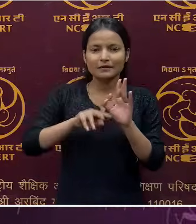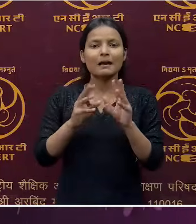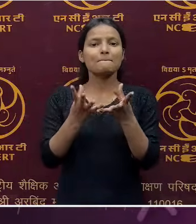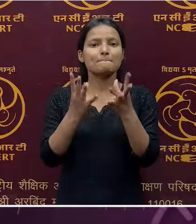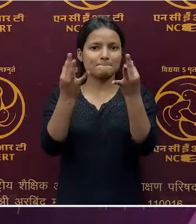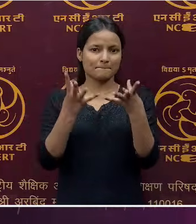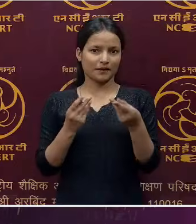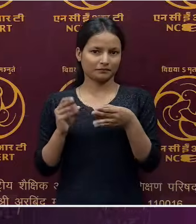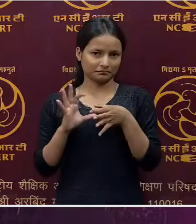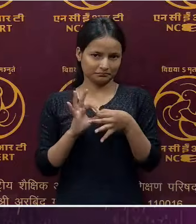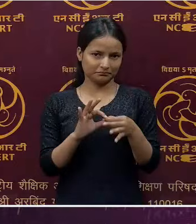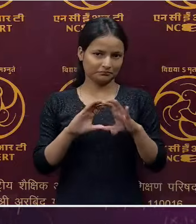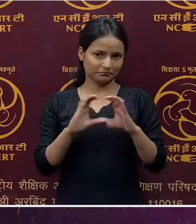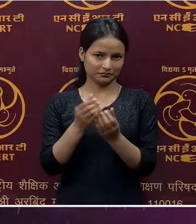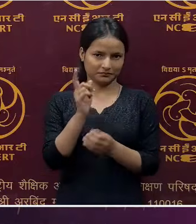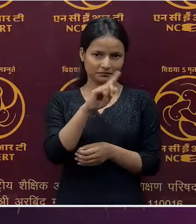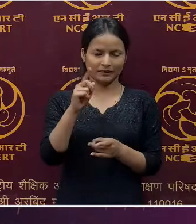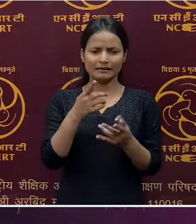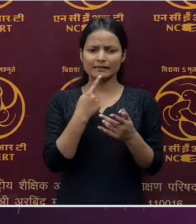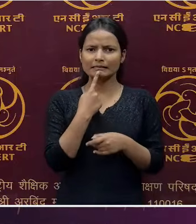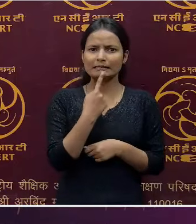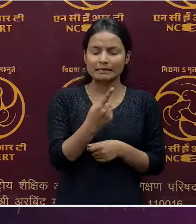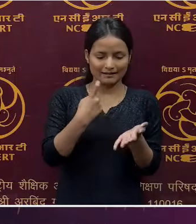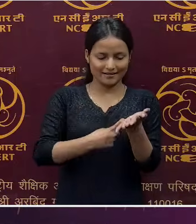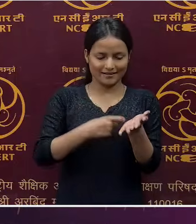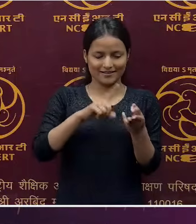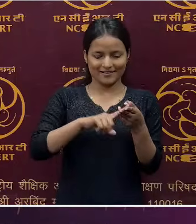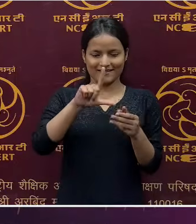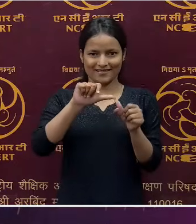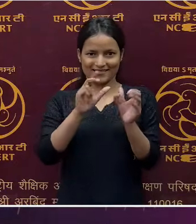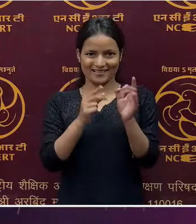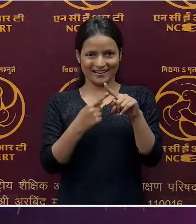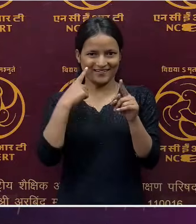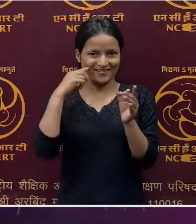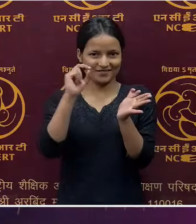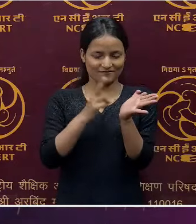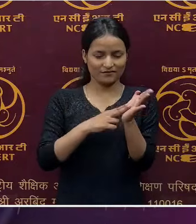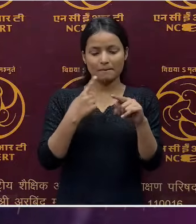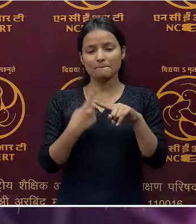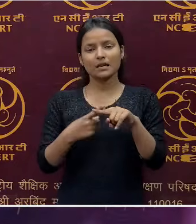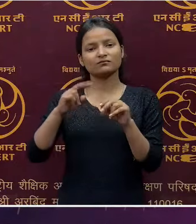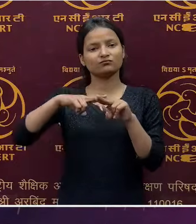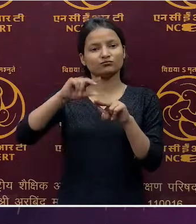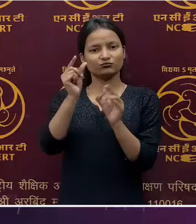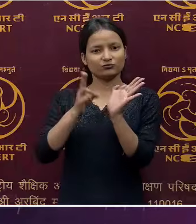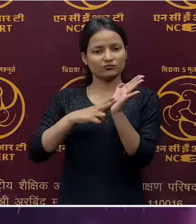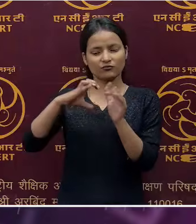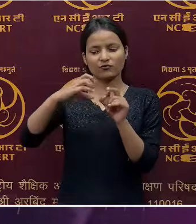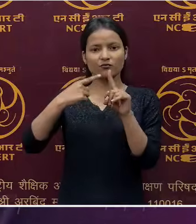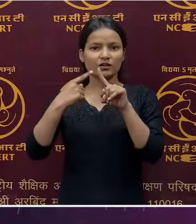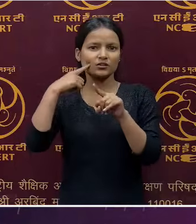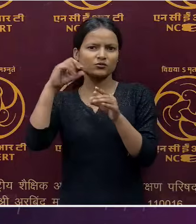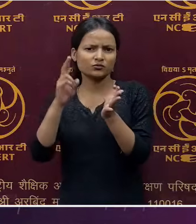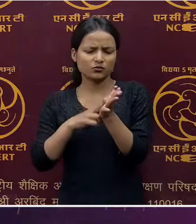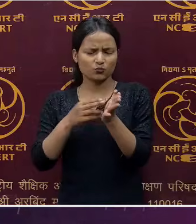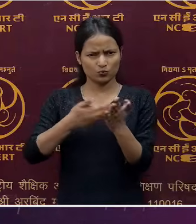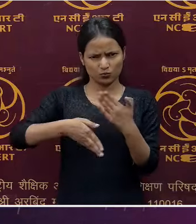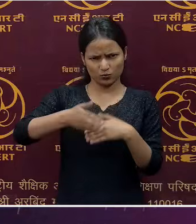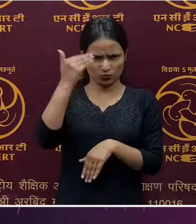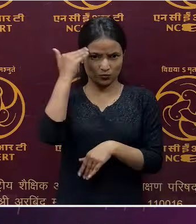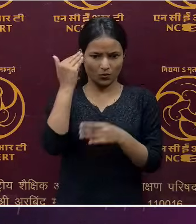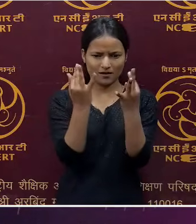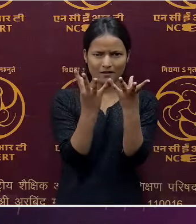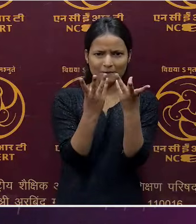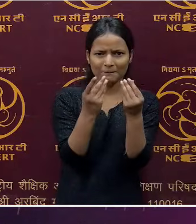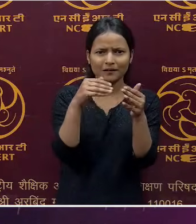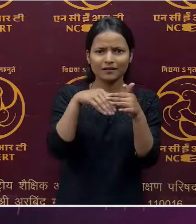function. So when we read algebra, so first we should know about about the sets. So what is sets, and after